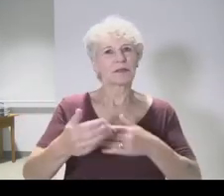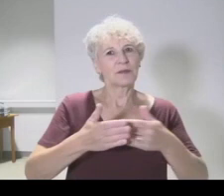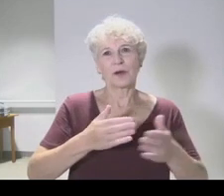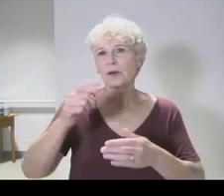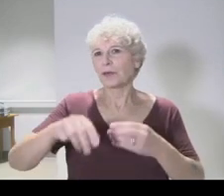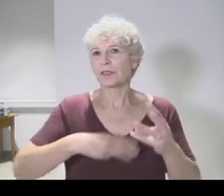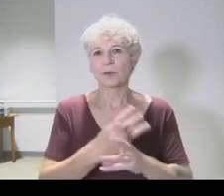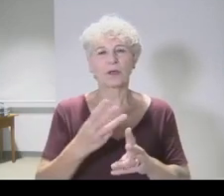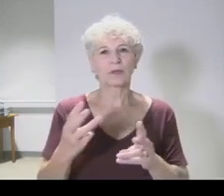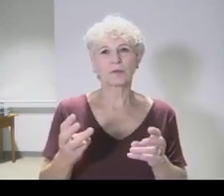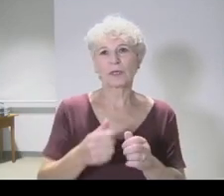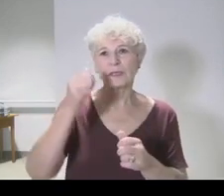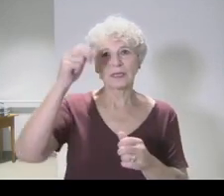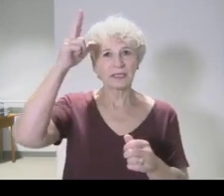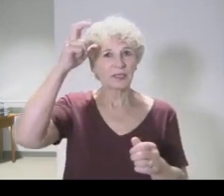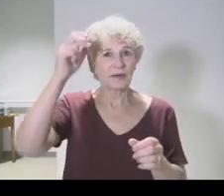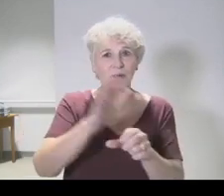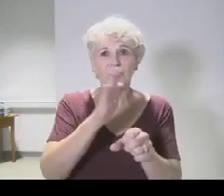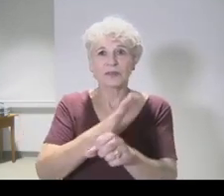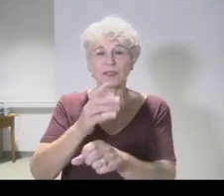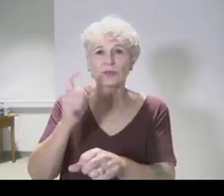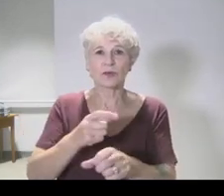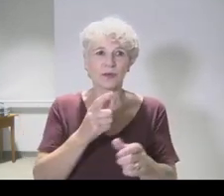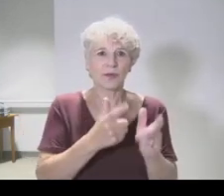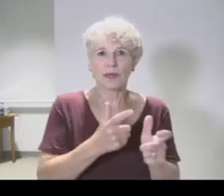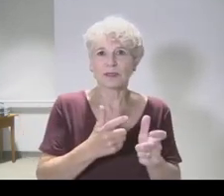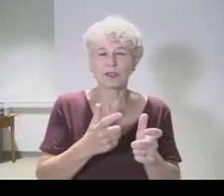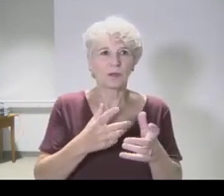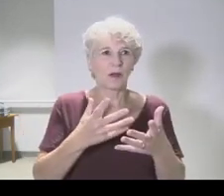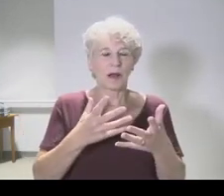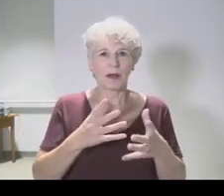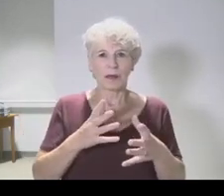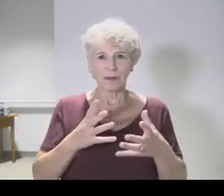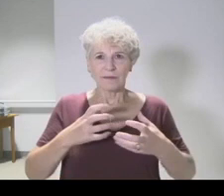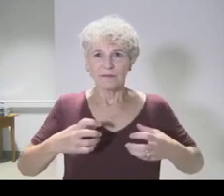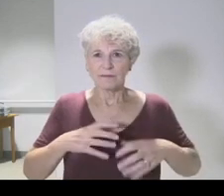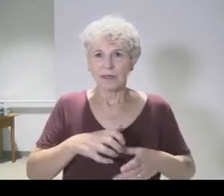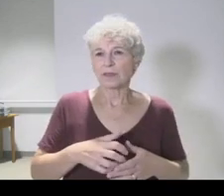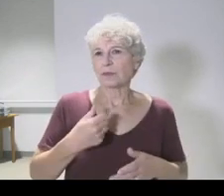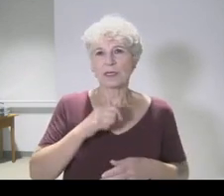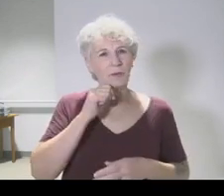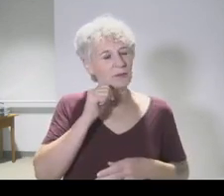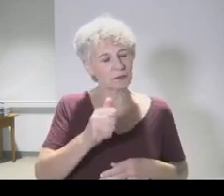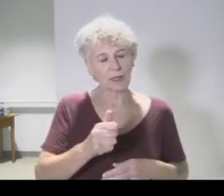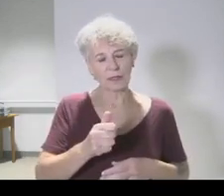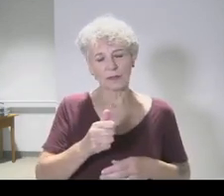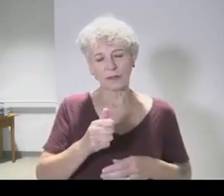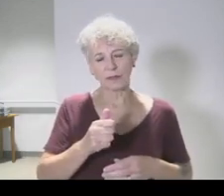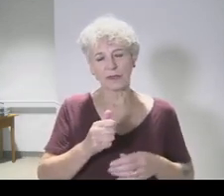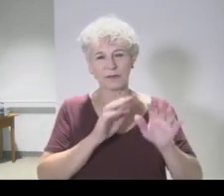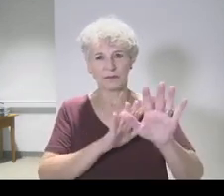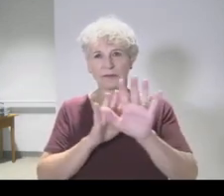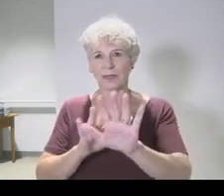with devils filled should threaten to undo us, we will not fear, for God hath willed